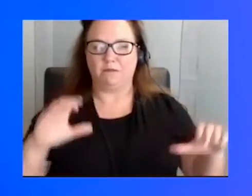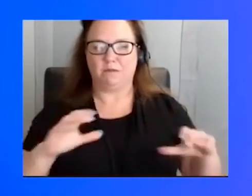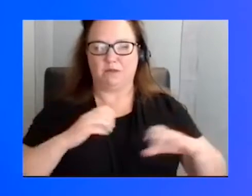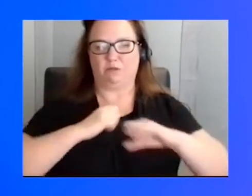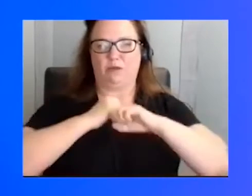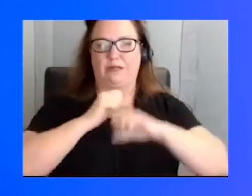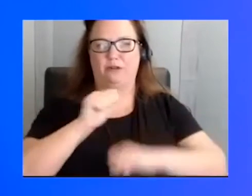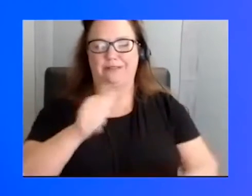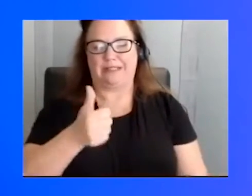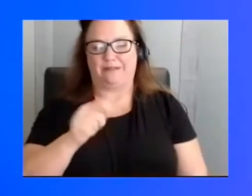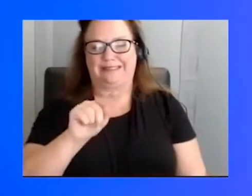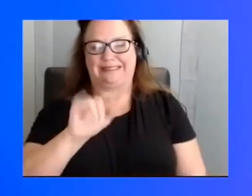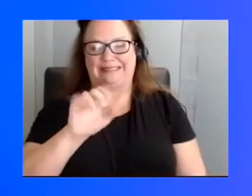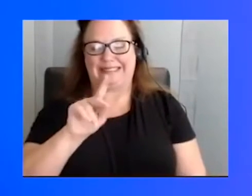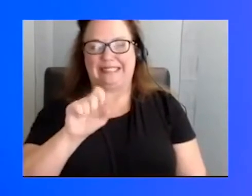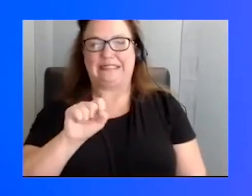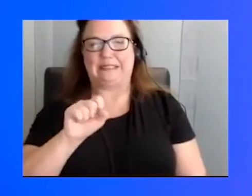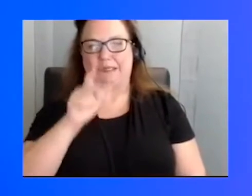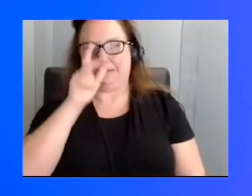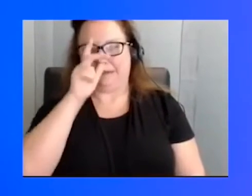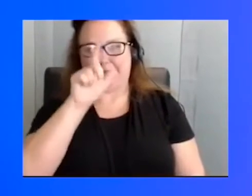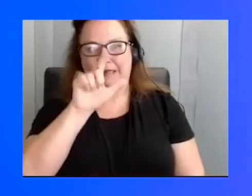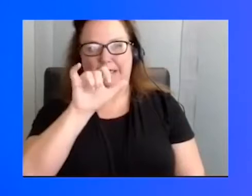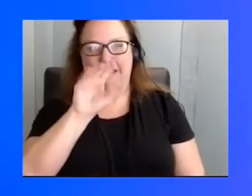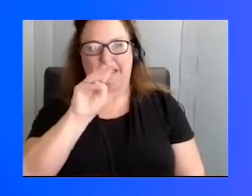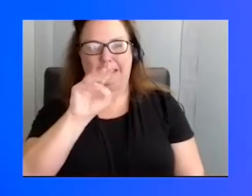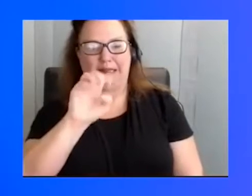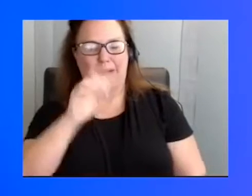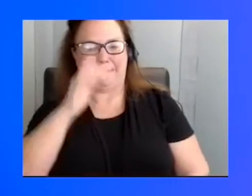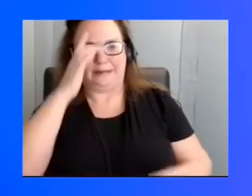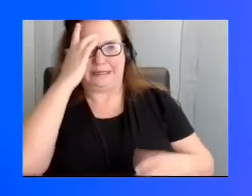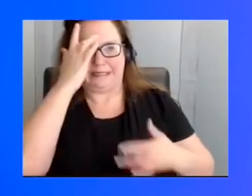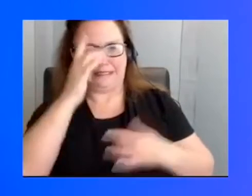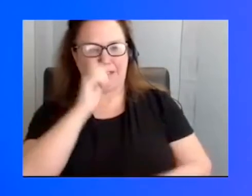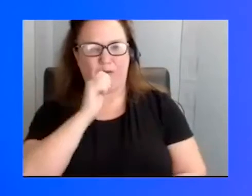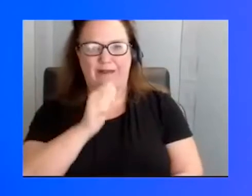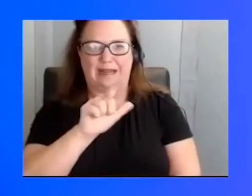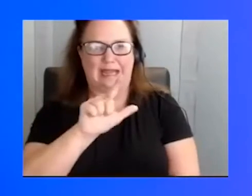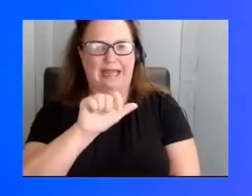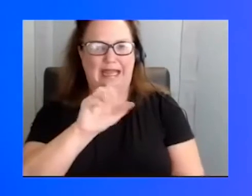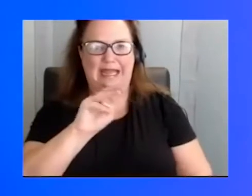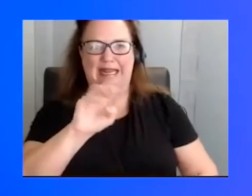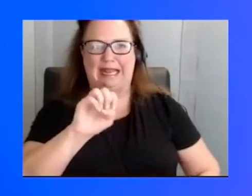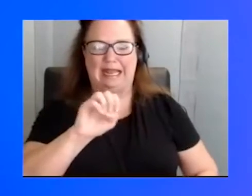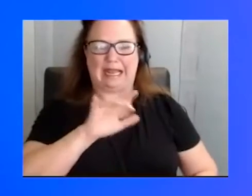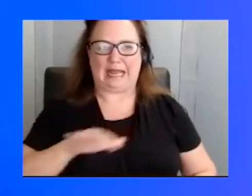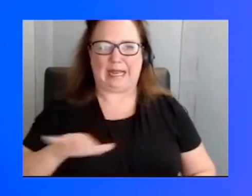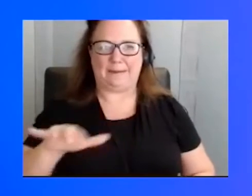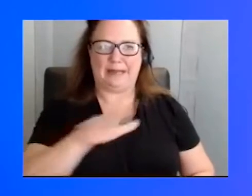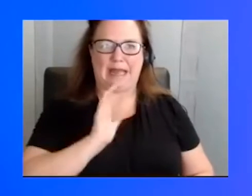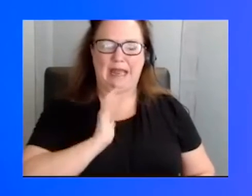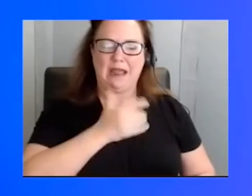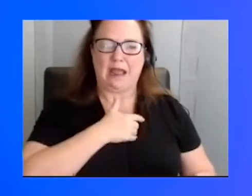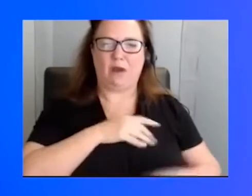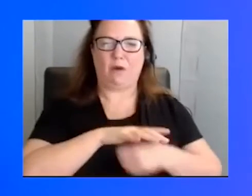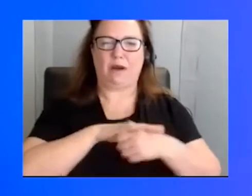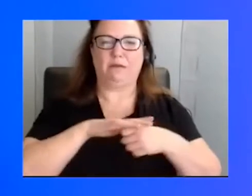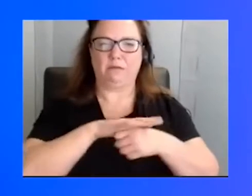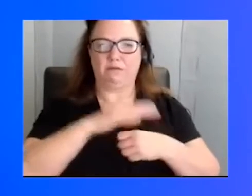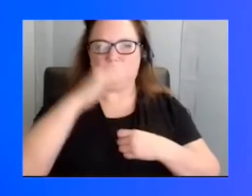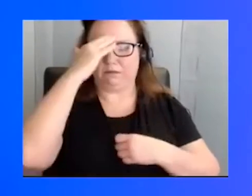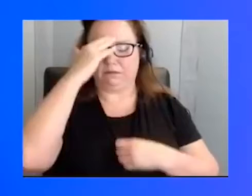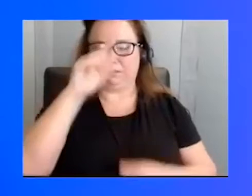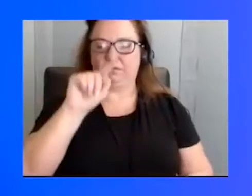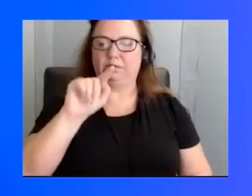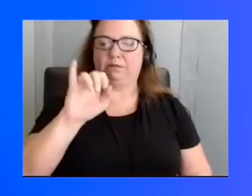and mosquitoes. Lyme disease, typically we haven't had a lot of Lyme here around our area. We know that we do have the ticks in the